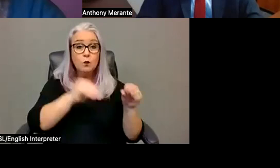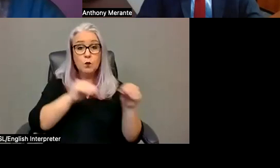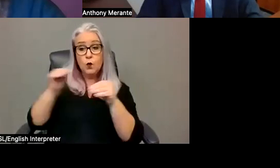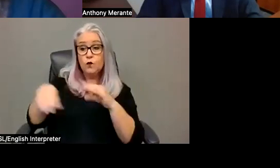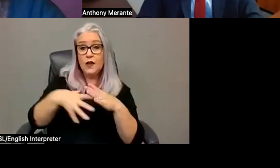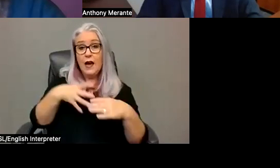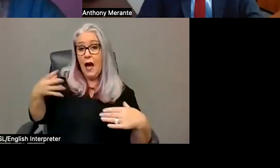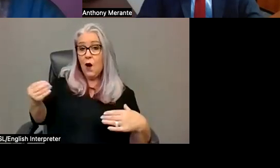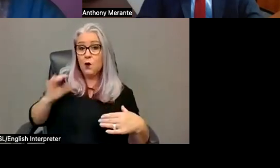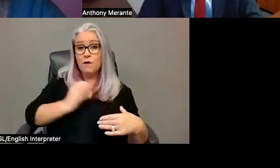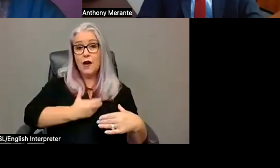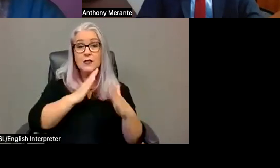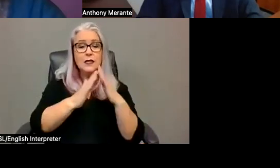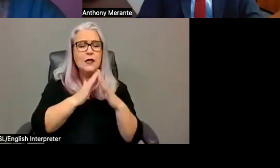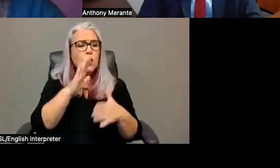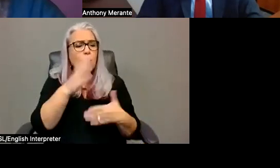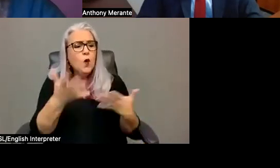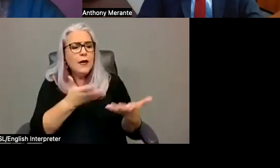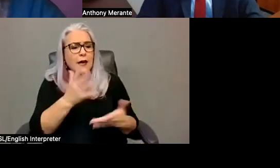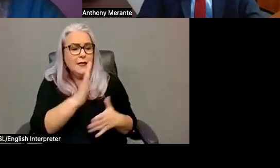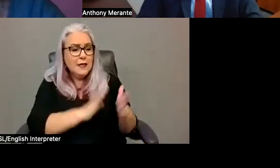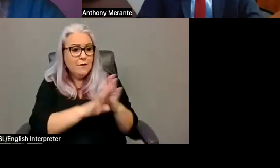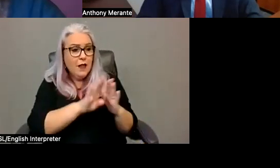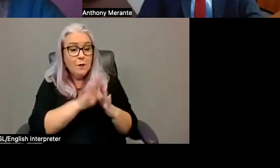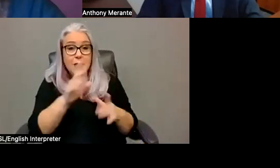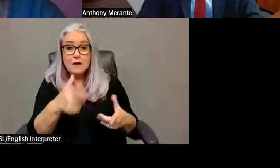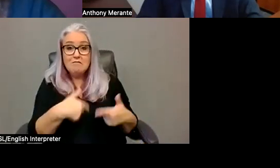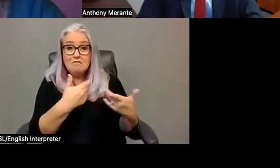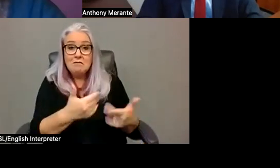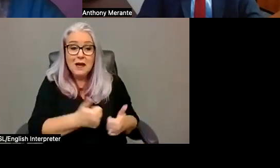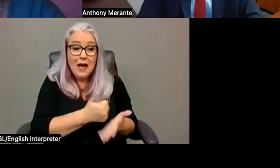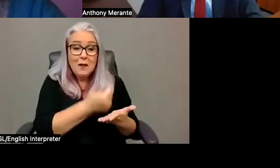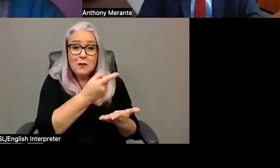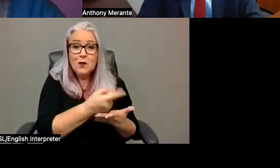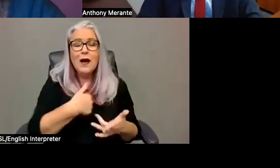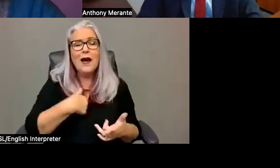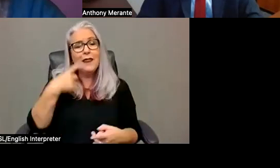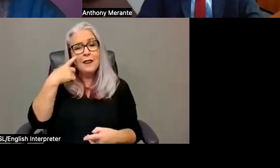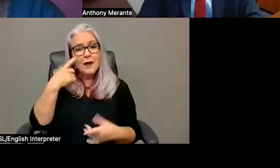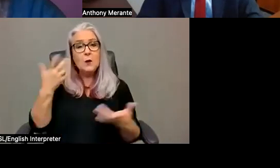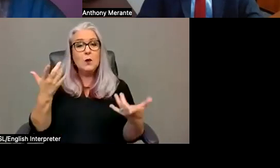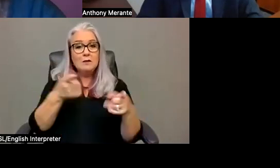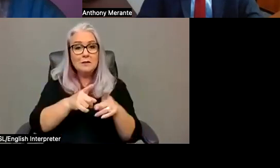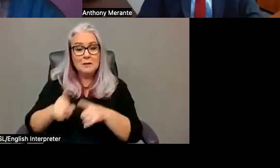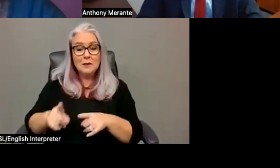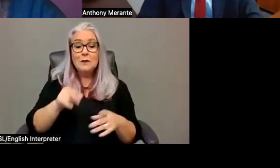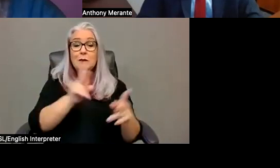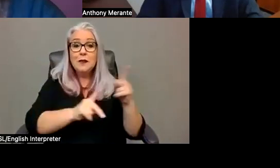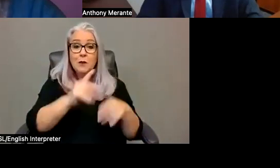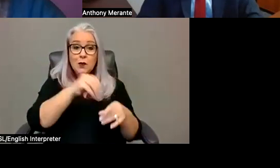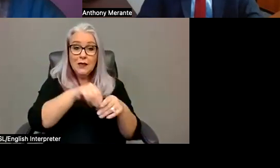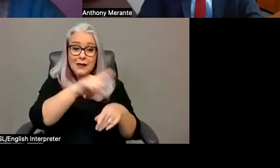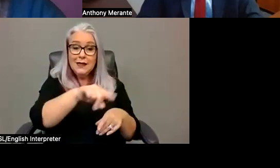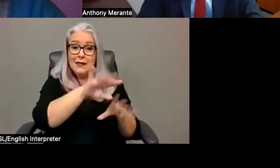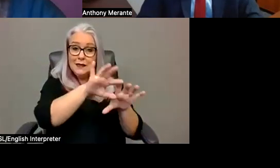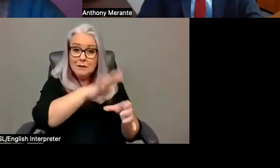the development done for you? I don't see any benefit. I think that what's happening now, people that are in those developments are not seeing what